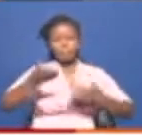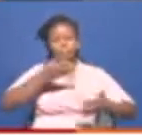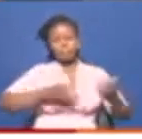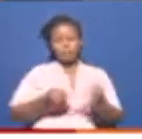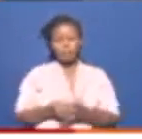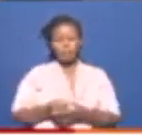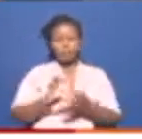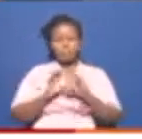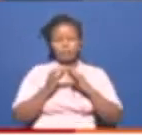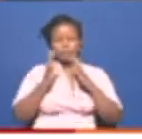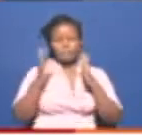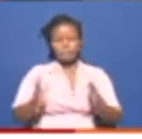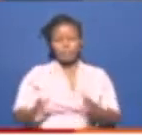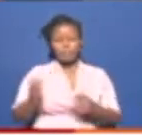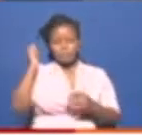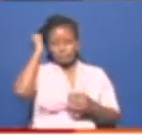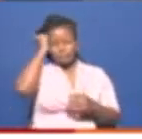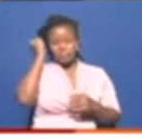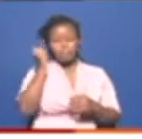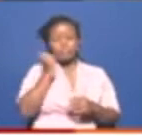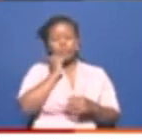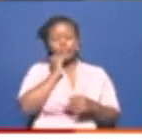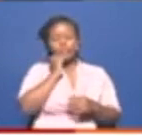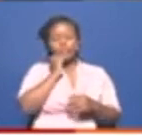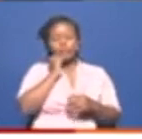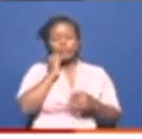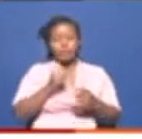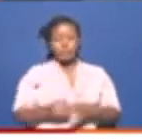Njoroge has been our sign language interpreter for this live show.